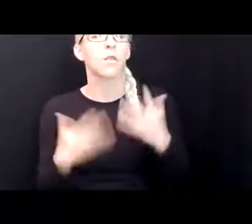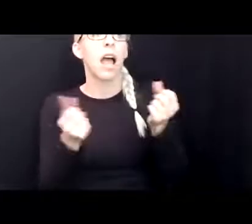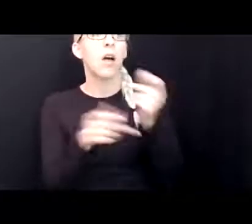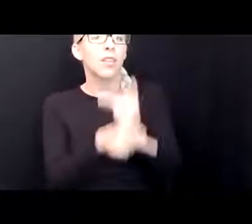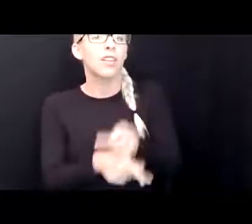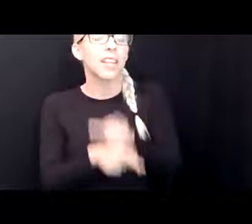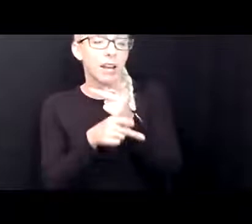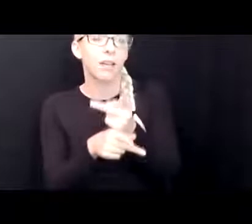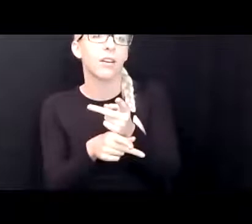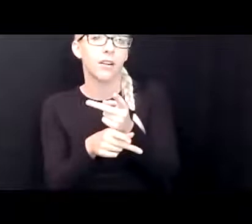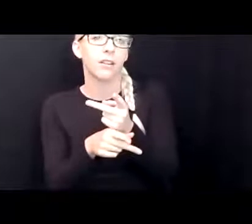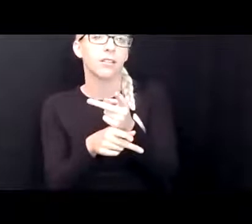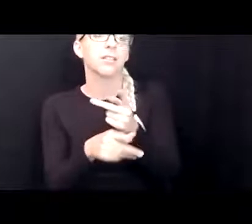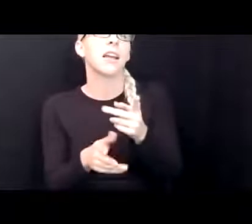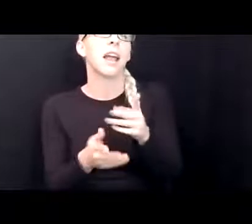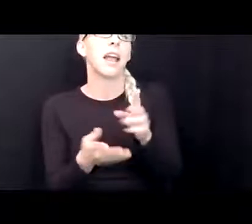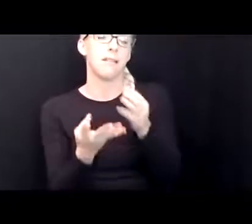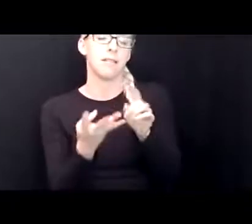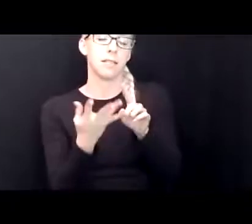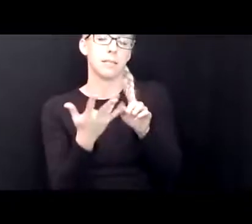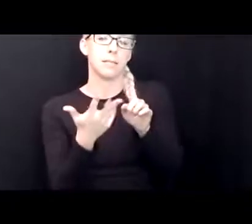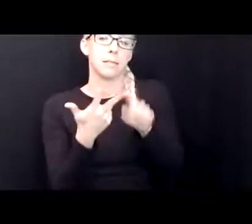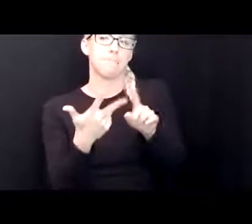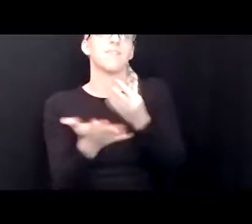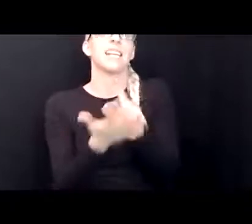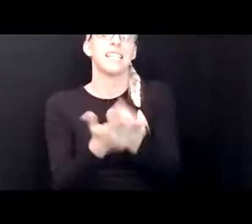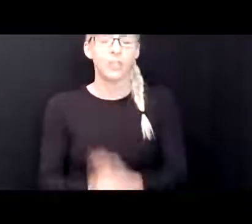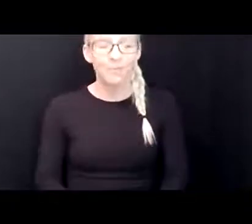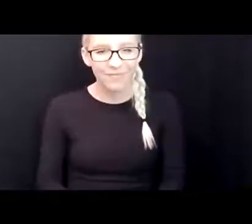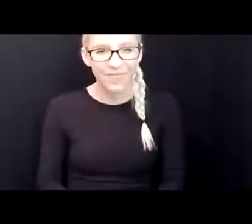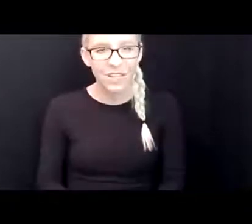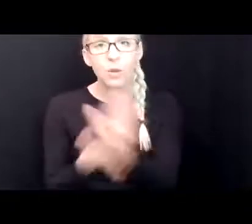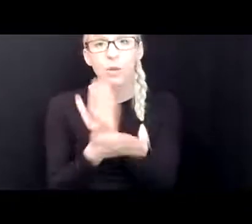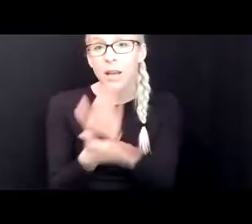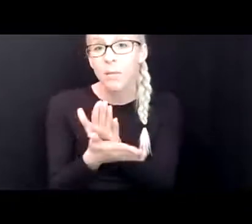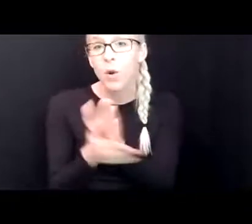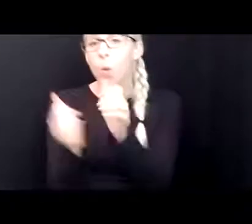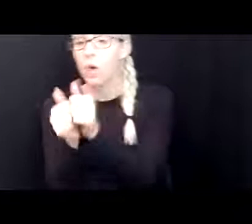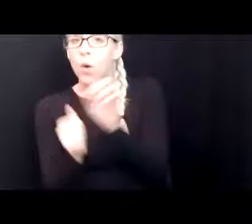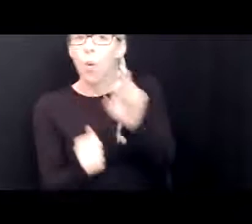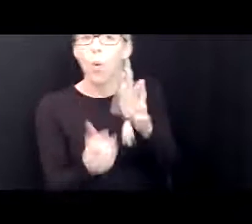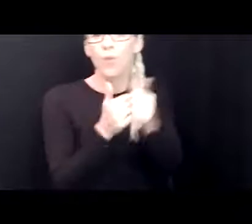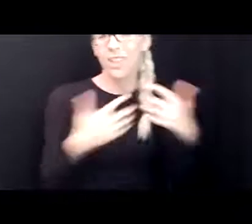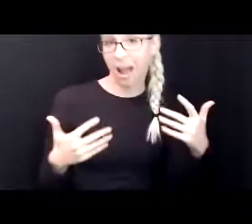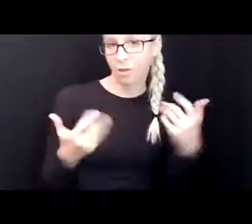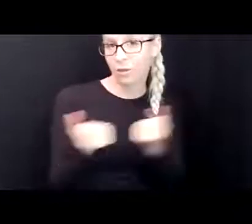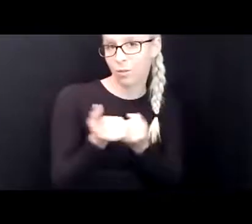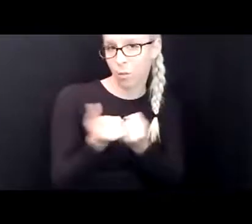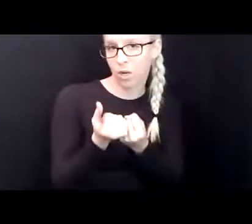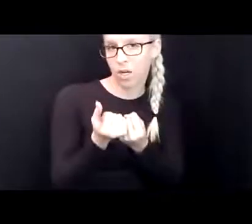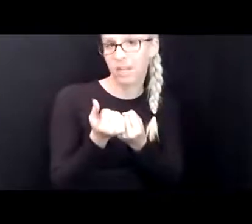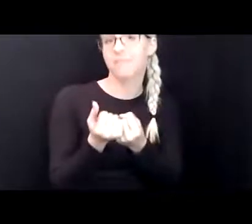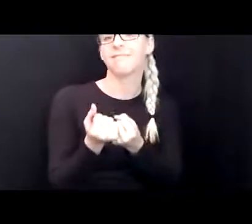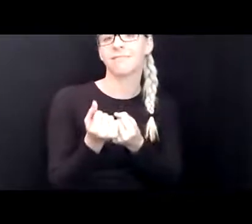for financial. Those documents, either with or without a supported decision-making agreement, keeps a young